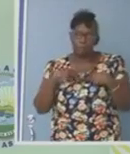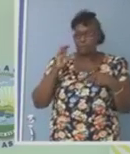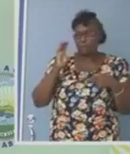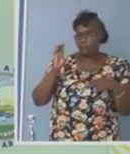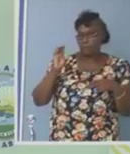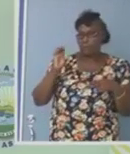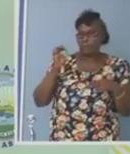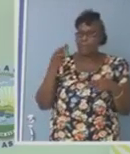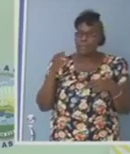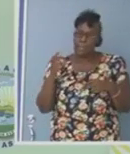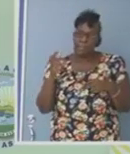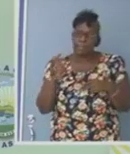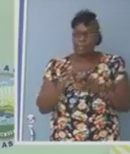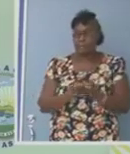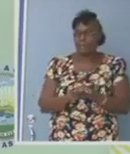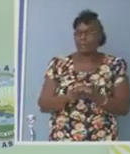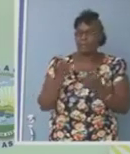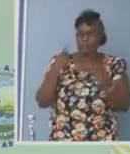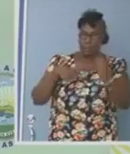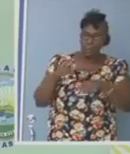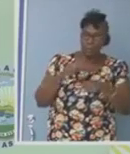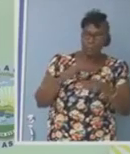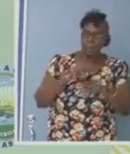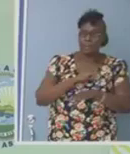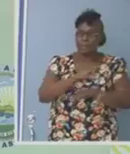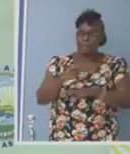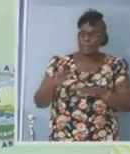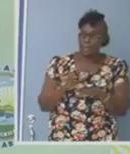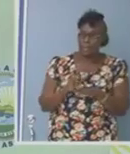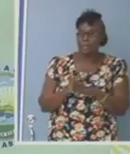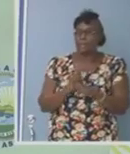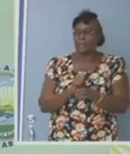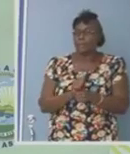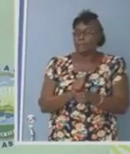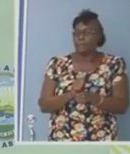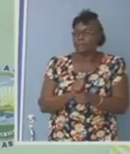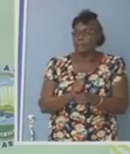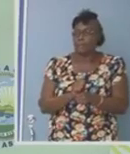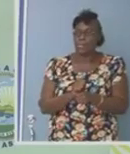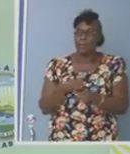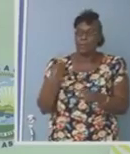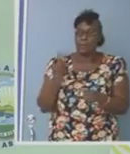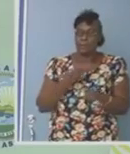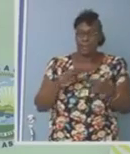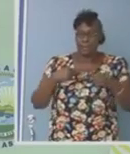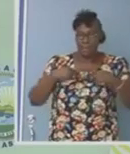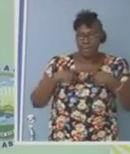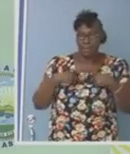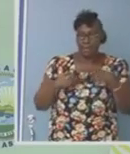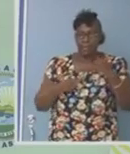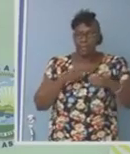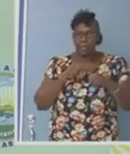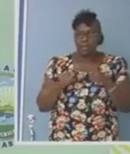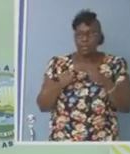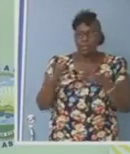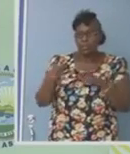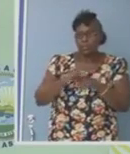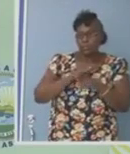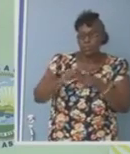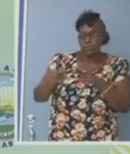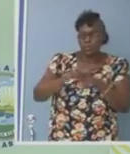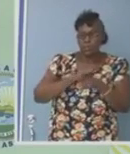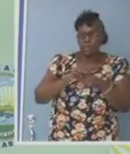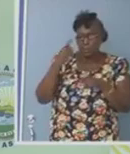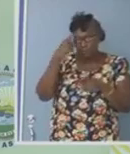may emanate on this island. More specifically, we have held training for several